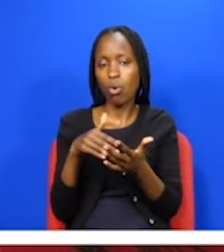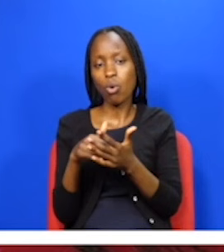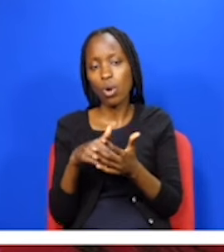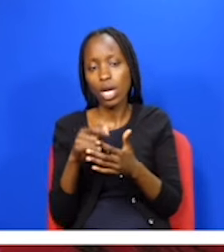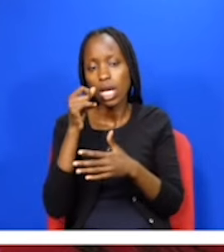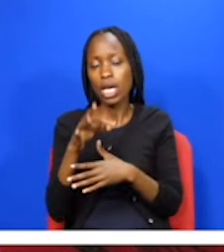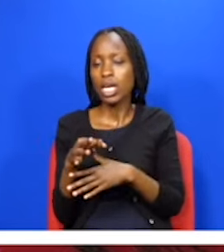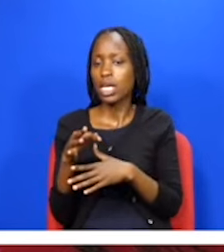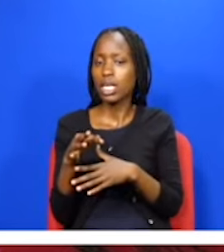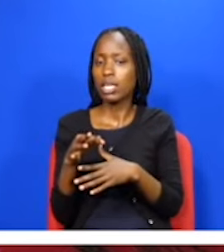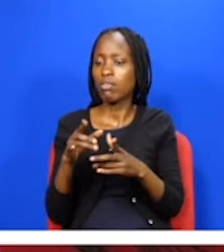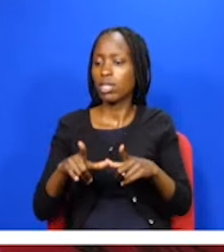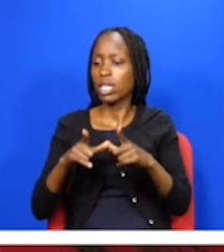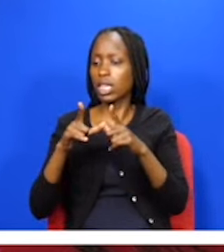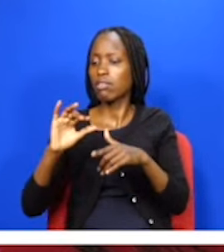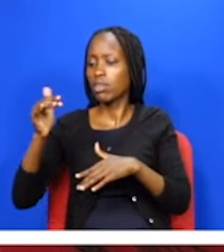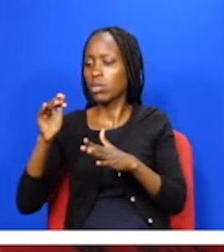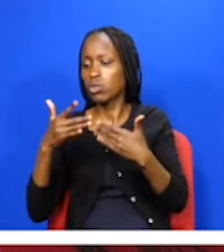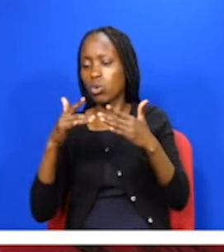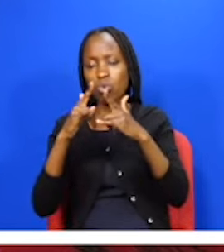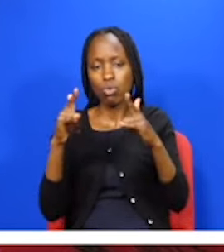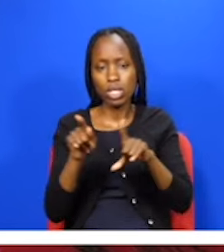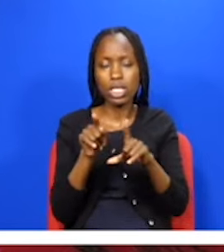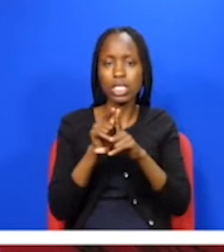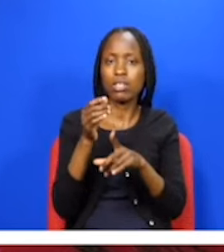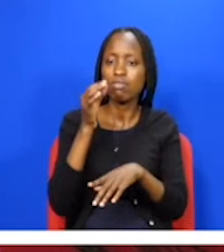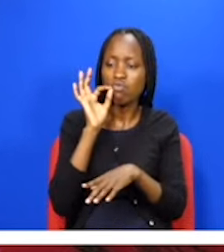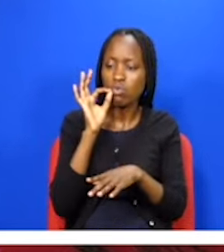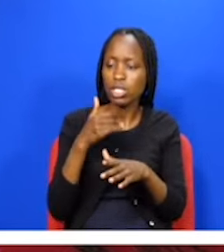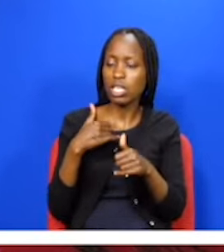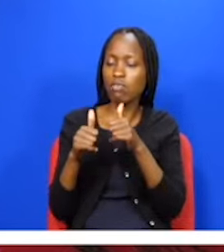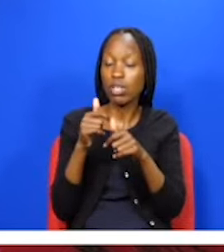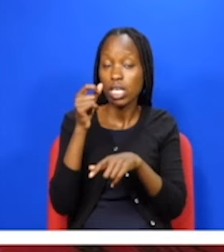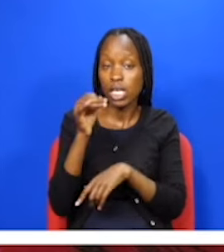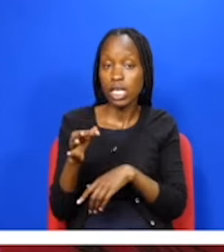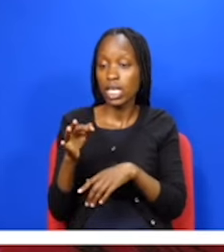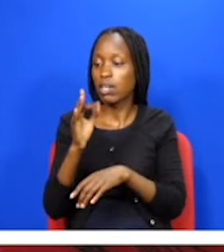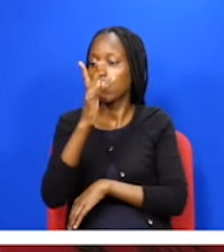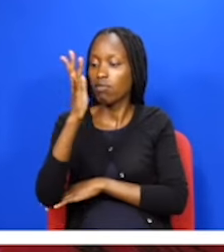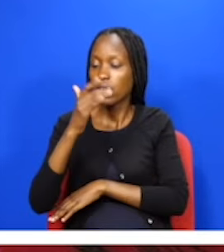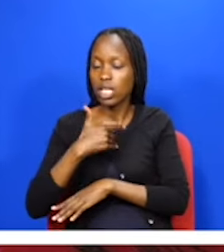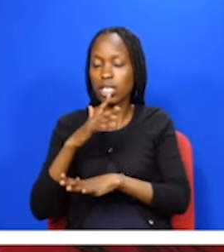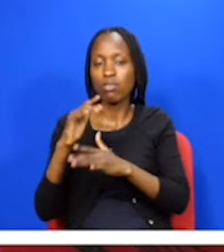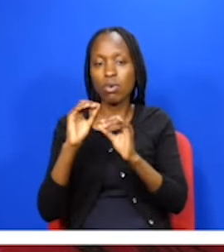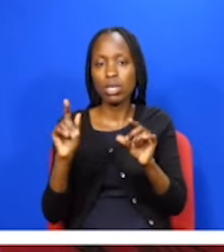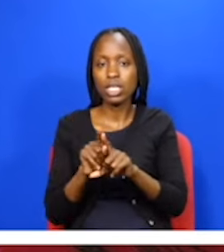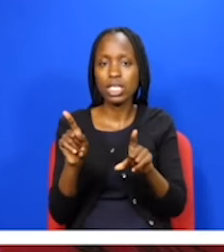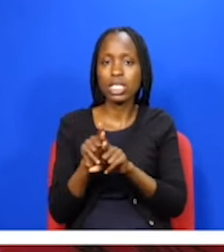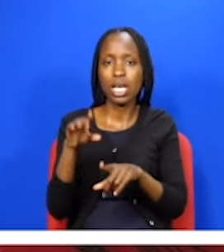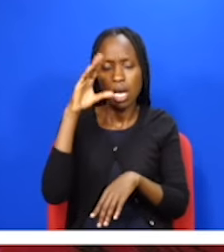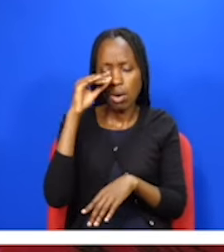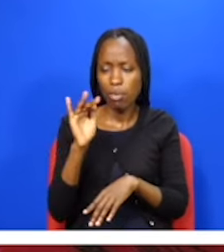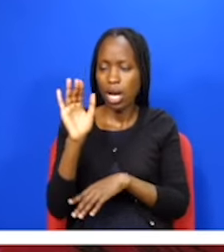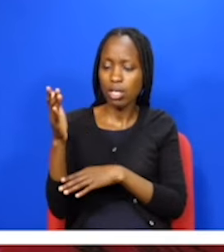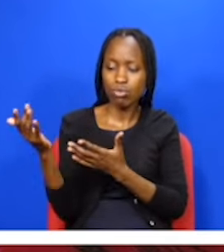lived in cities or camps, what fruits the land produced, and if they had forests or not. He asked them to bring back